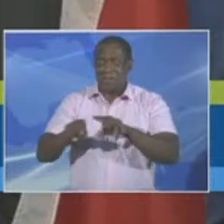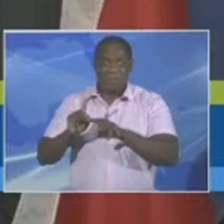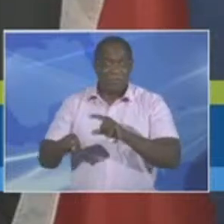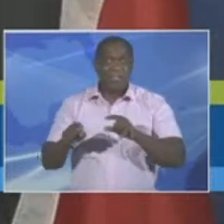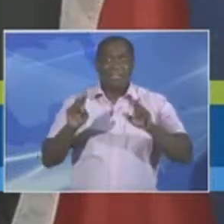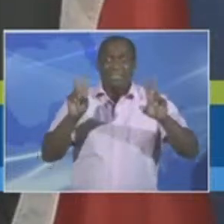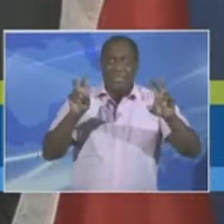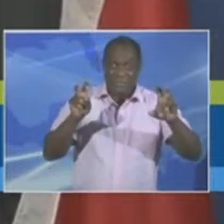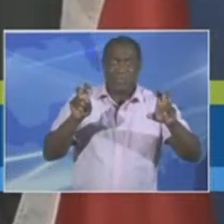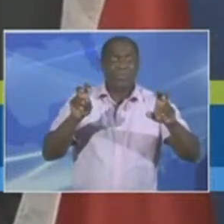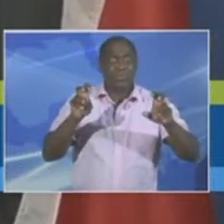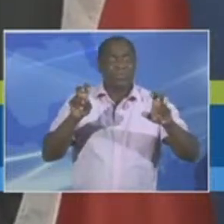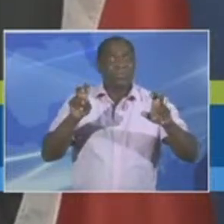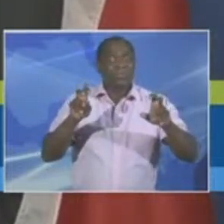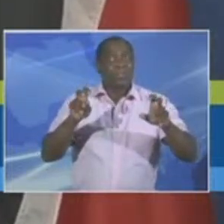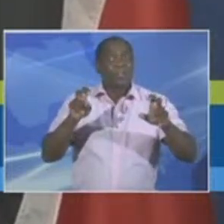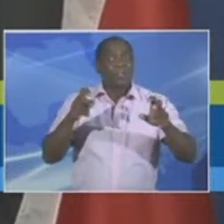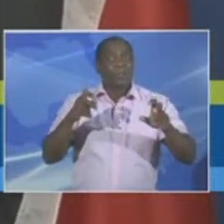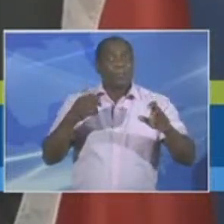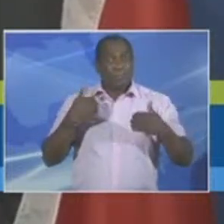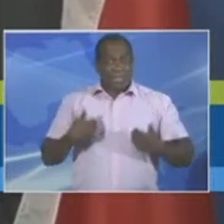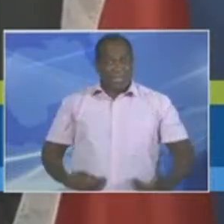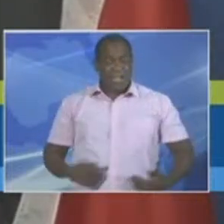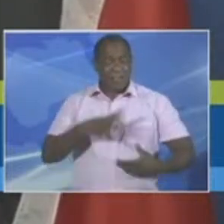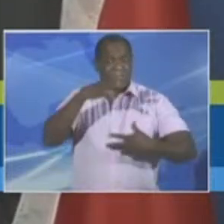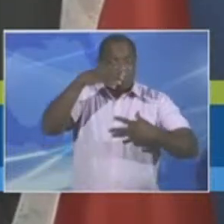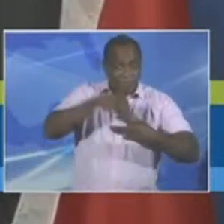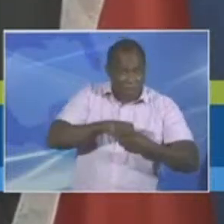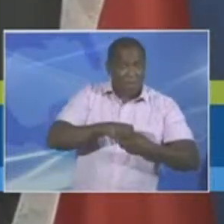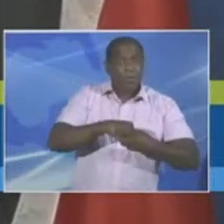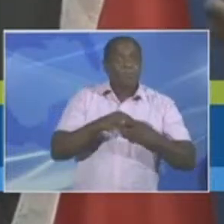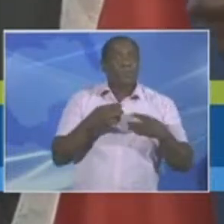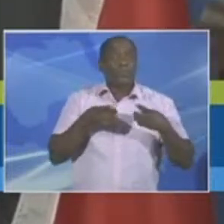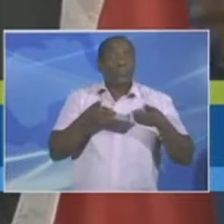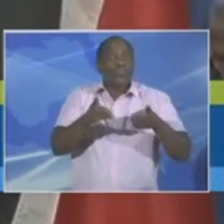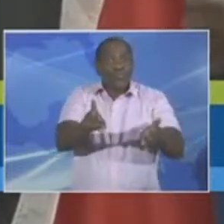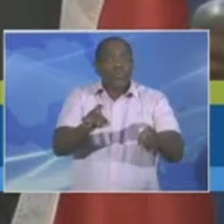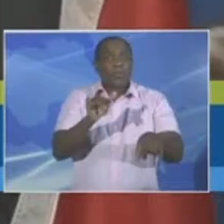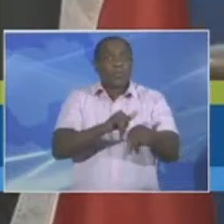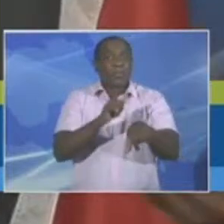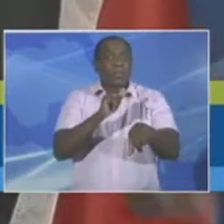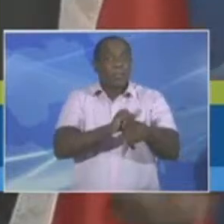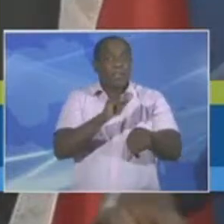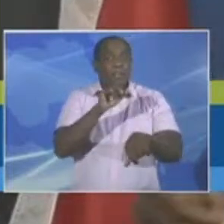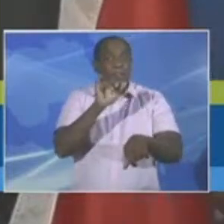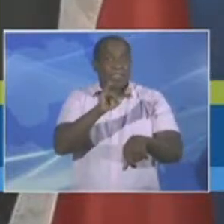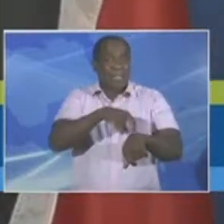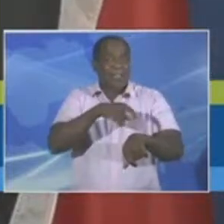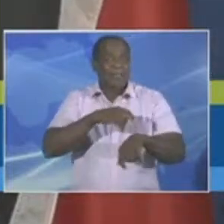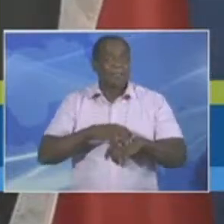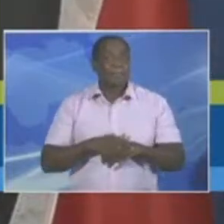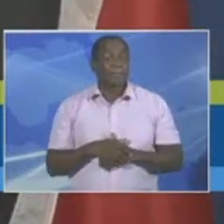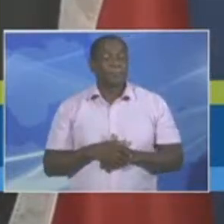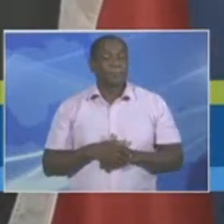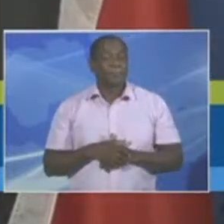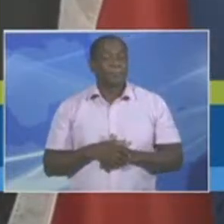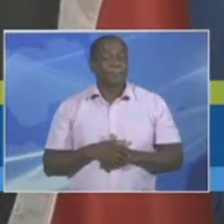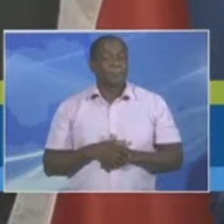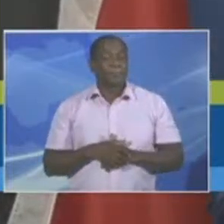morning, and I could say to the people of the Caribbean, now, contrary to what Rodney Charles and the UNC is trying to stoke in this country,